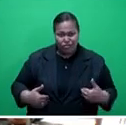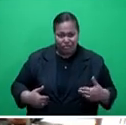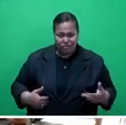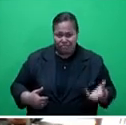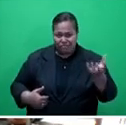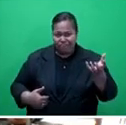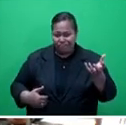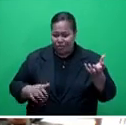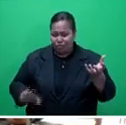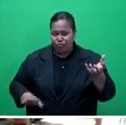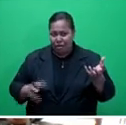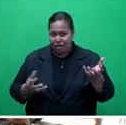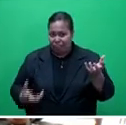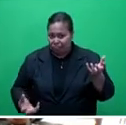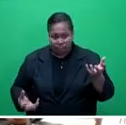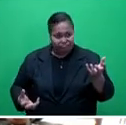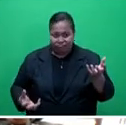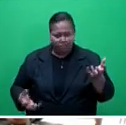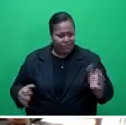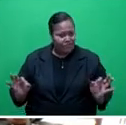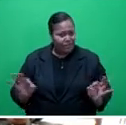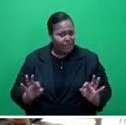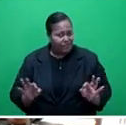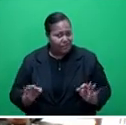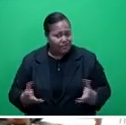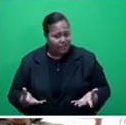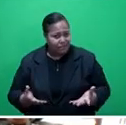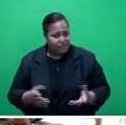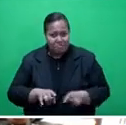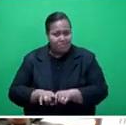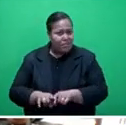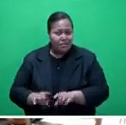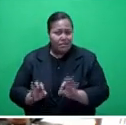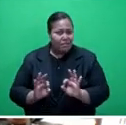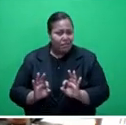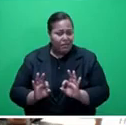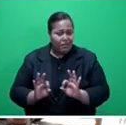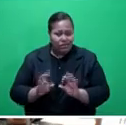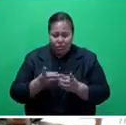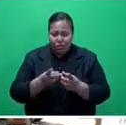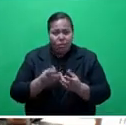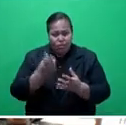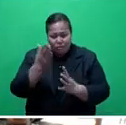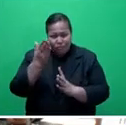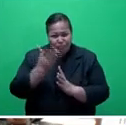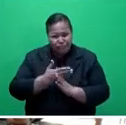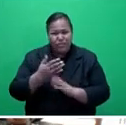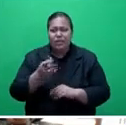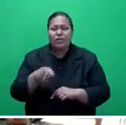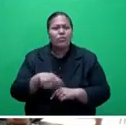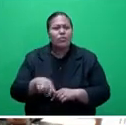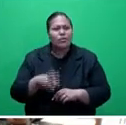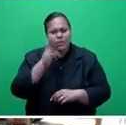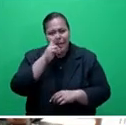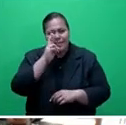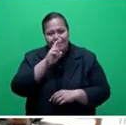Division between races means nothing. Absolutely nothing.